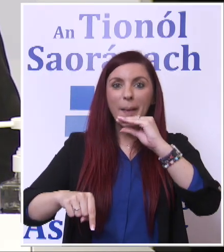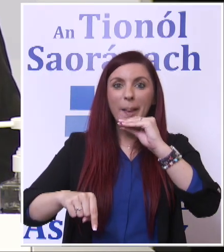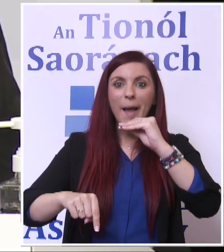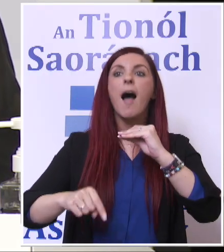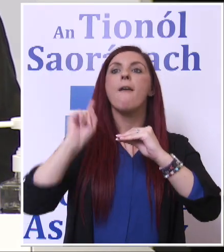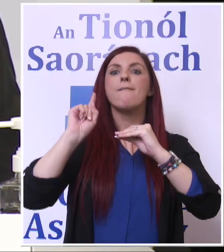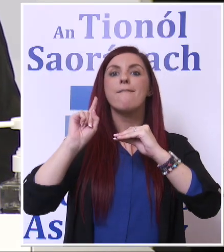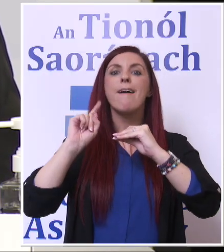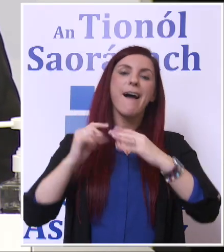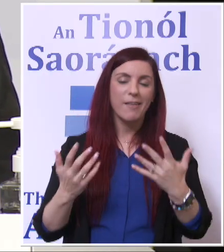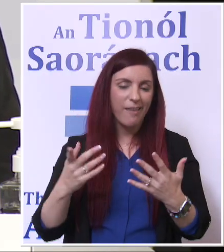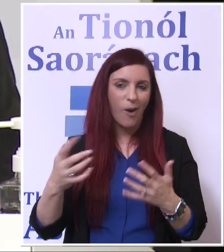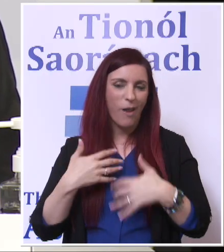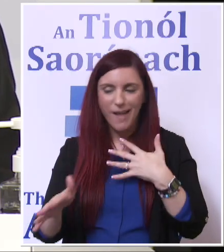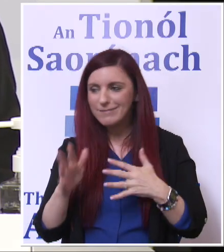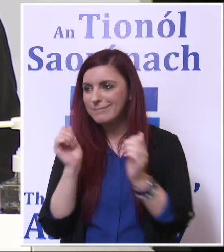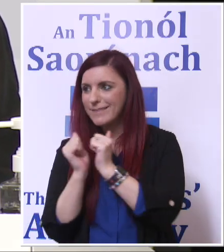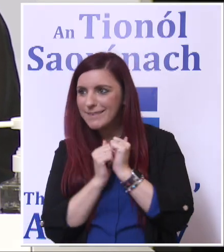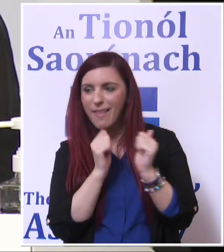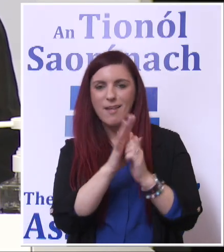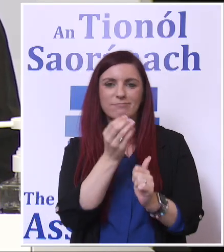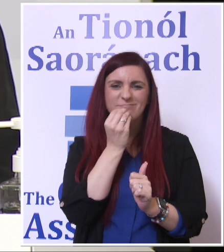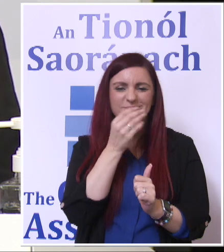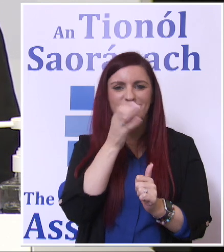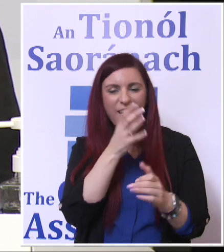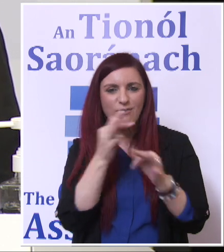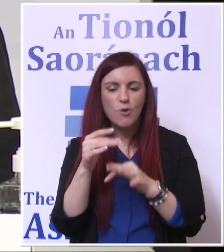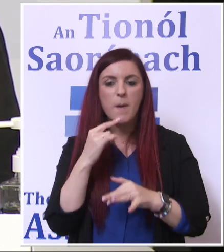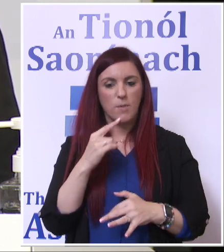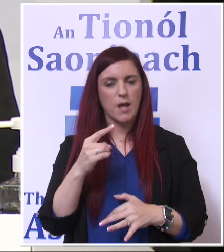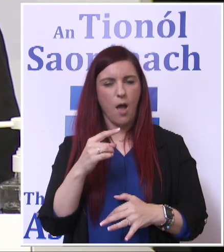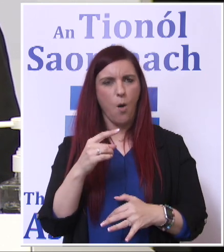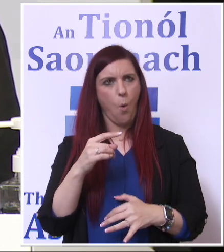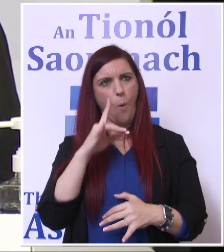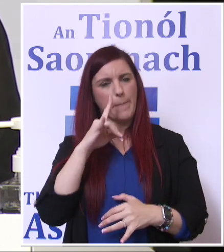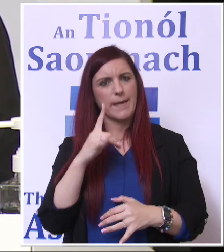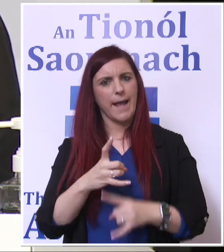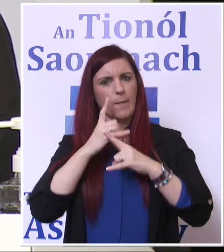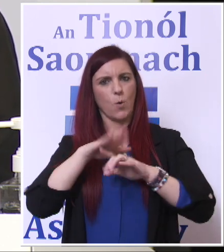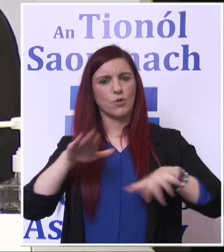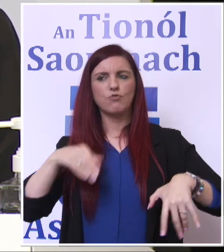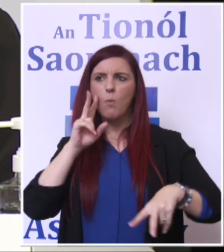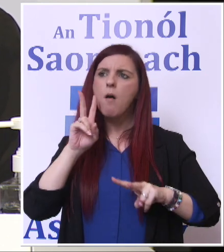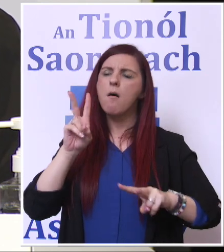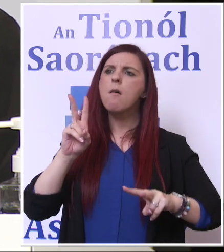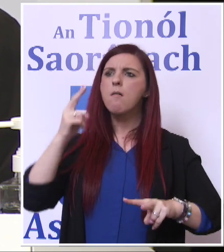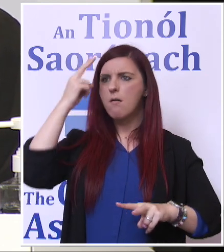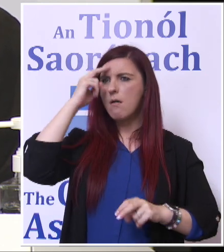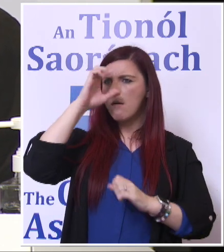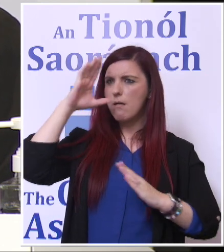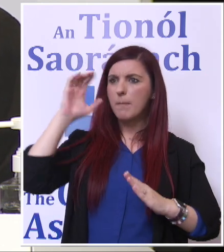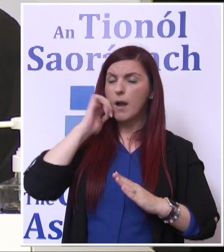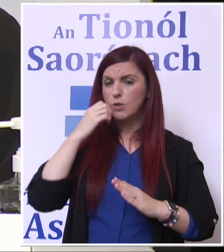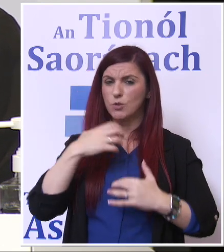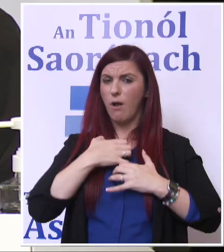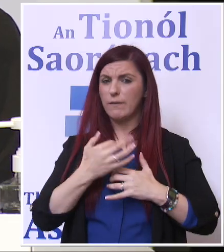having some refreshments afterwards. And I hope that opened their eyes a little bit to even, you'd be surprised when you ask young